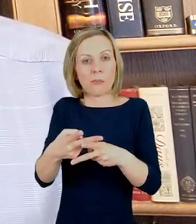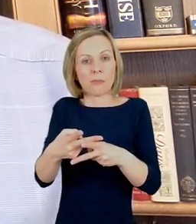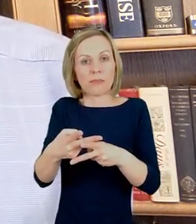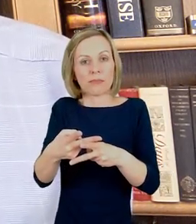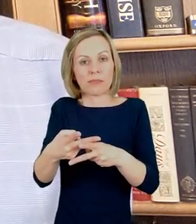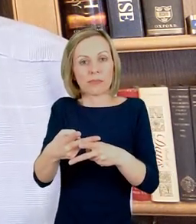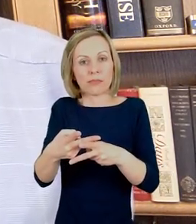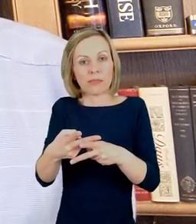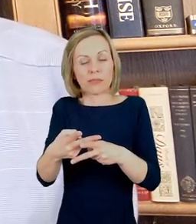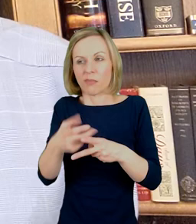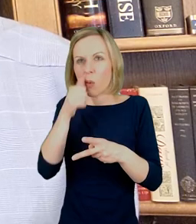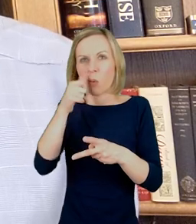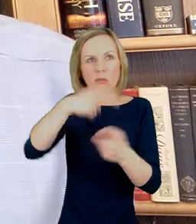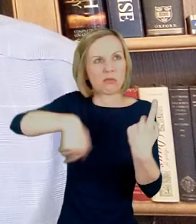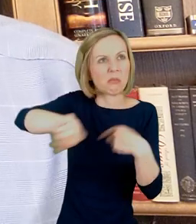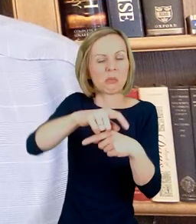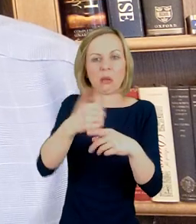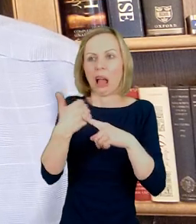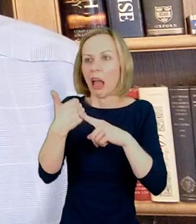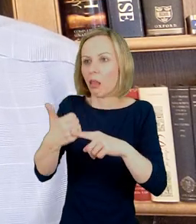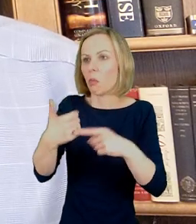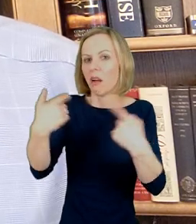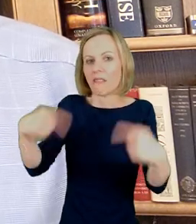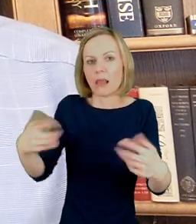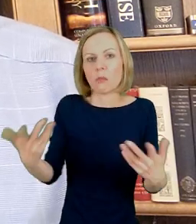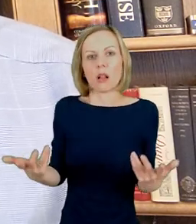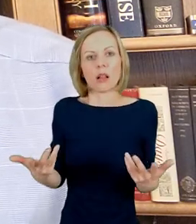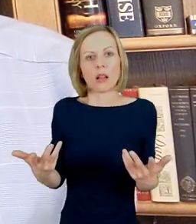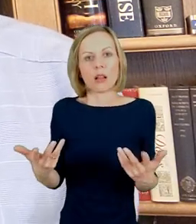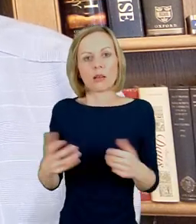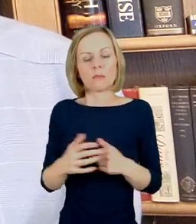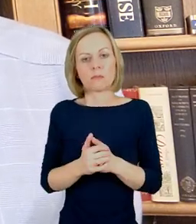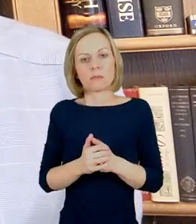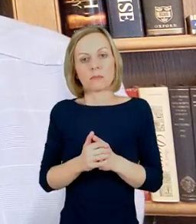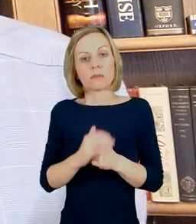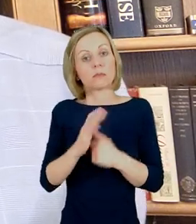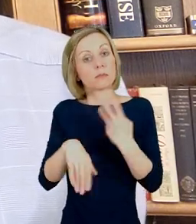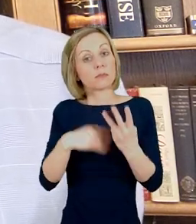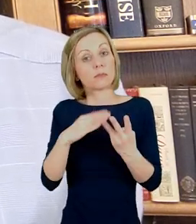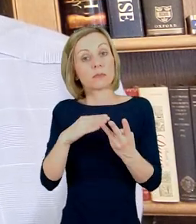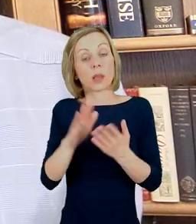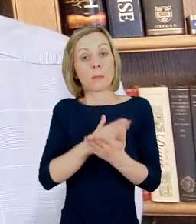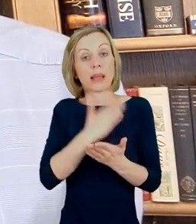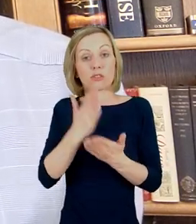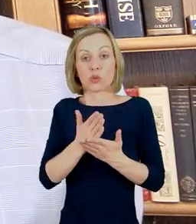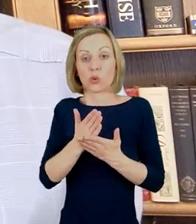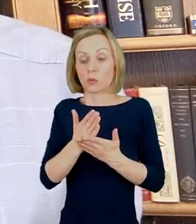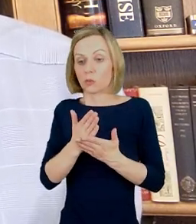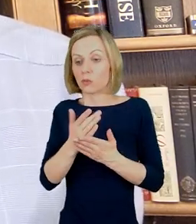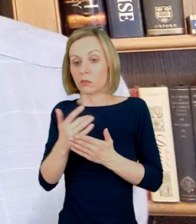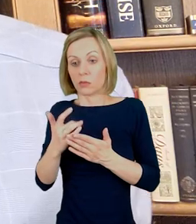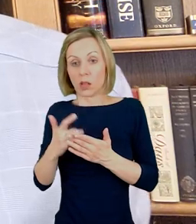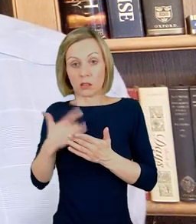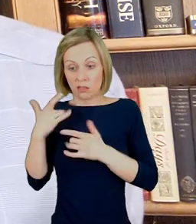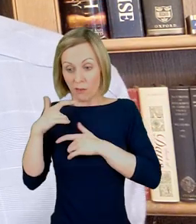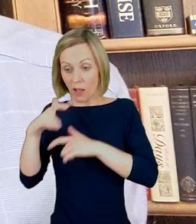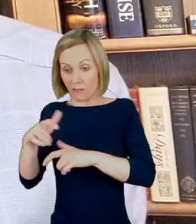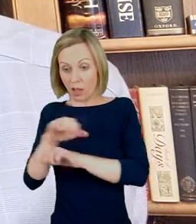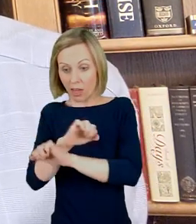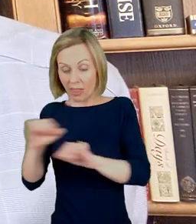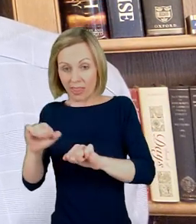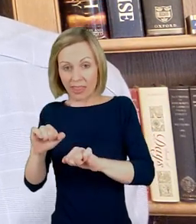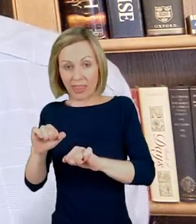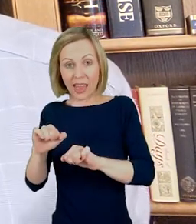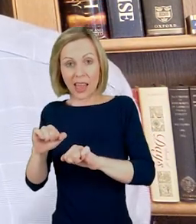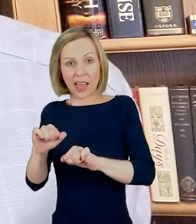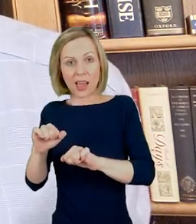through the help that's available for them. We've also wanted to make sure that the voices of survivors are